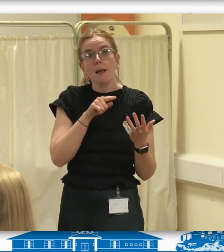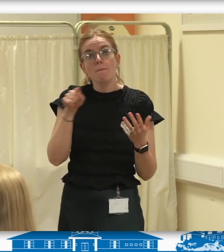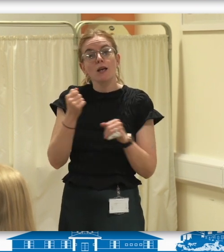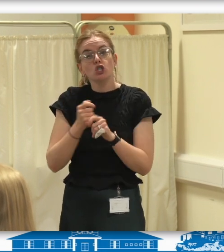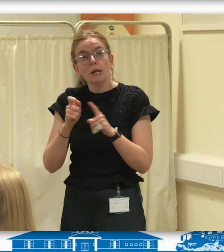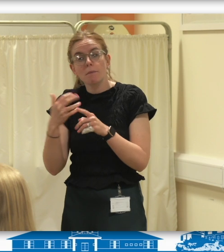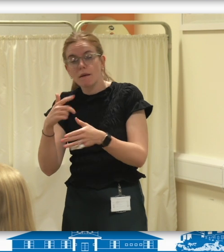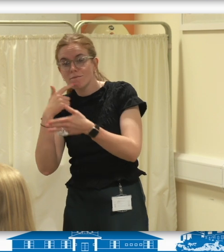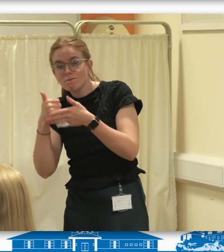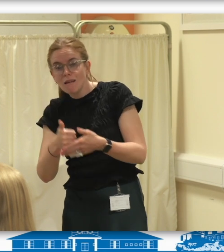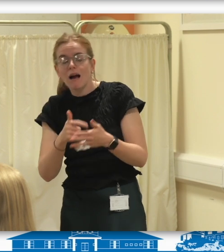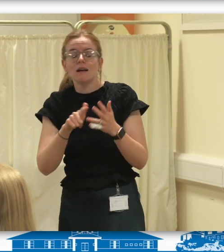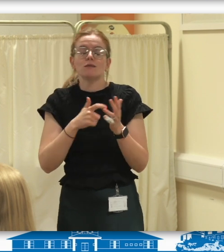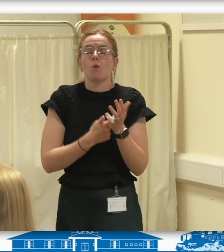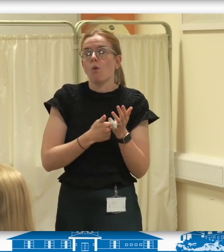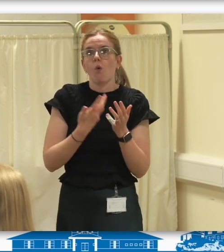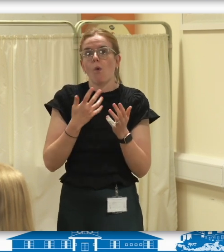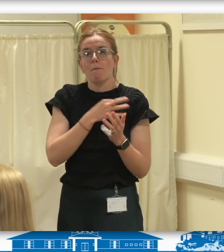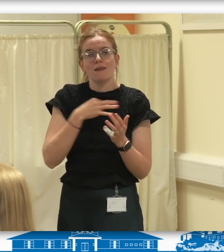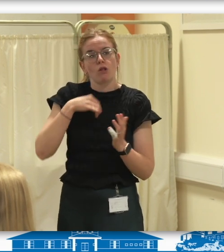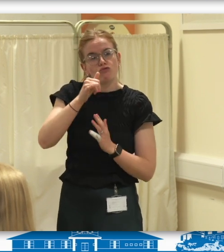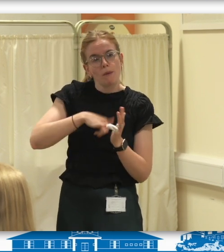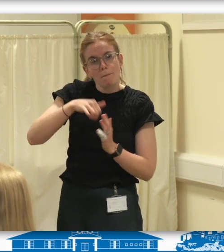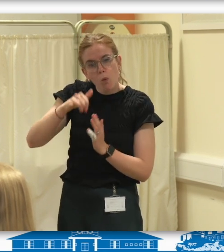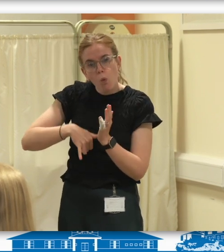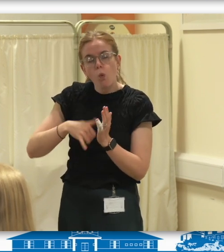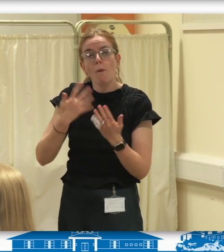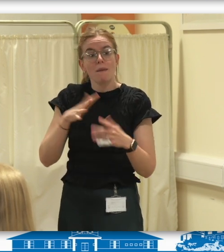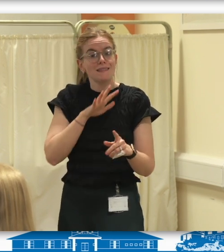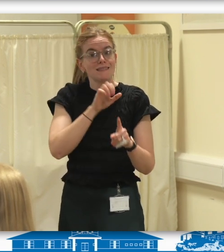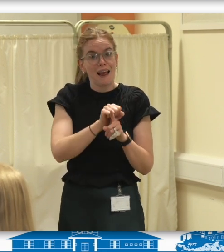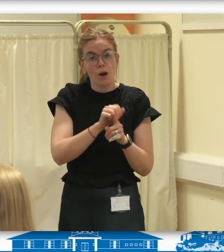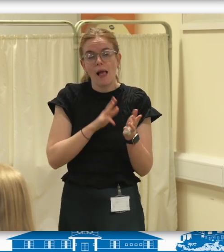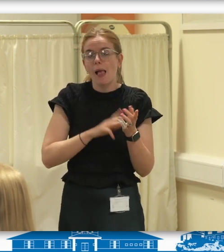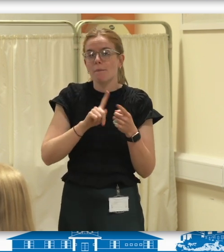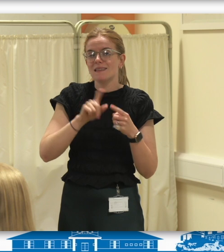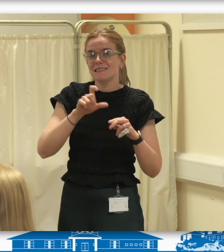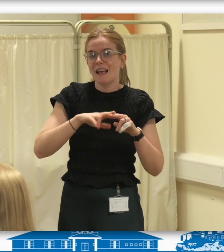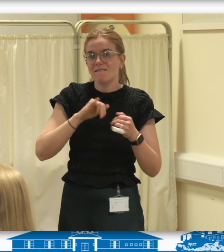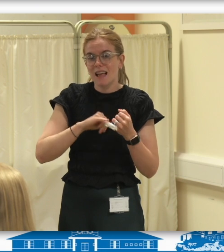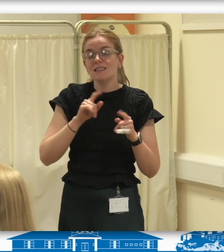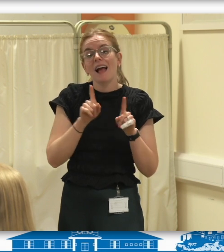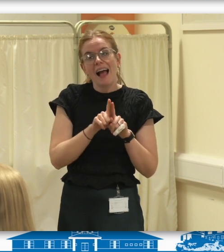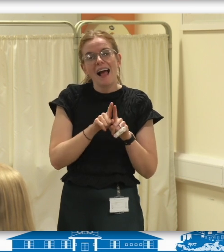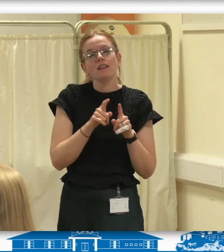provision of medical reports, a diagnosis of ME/CFS, and referral to a specialist therapy team.